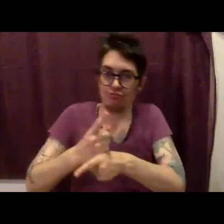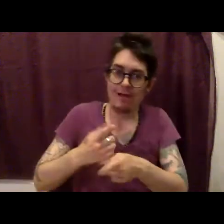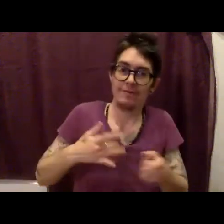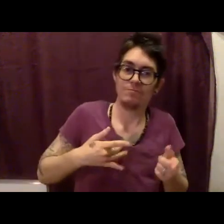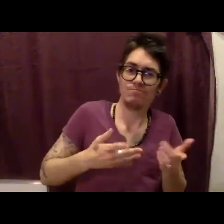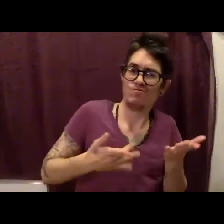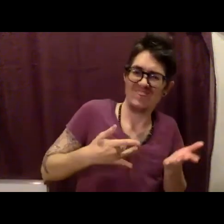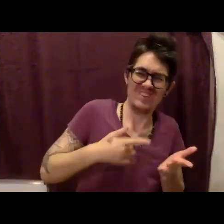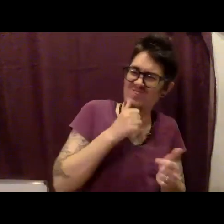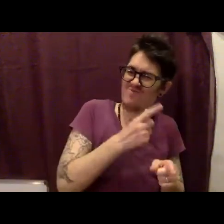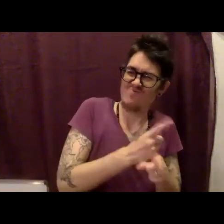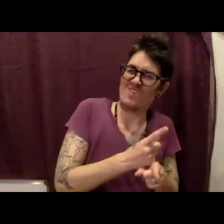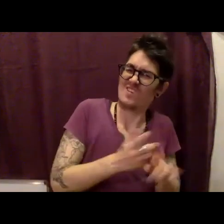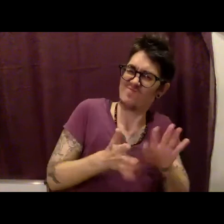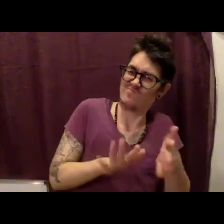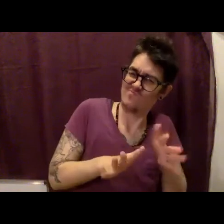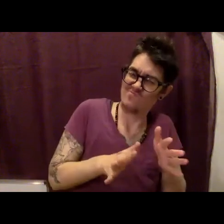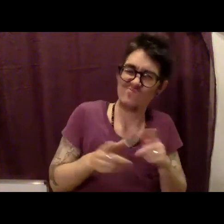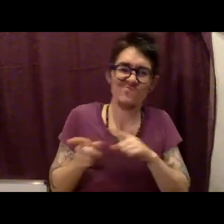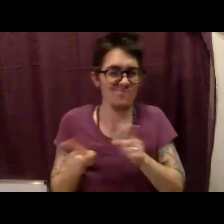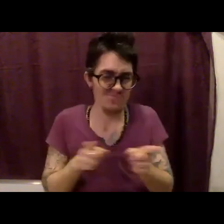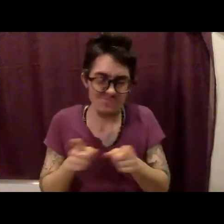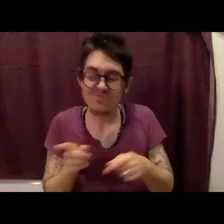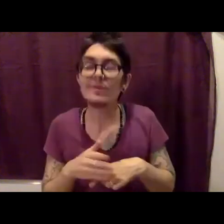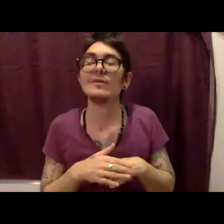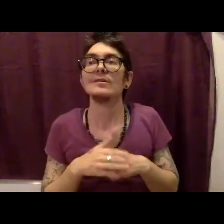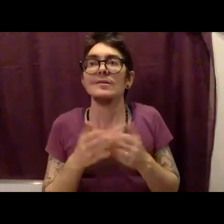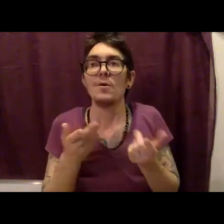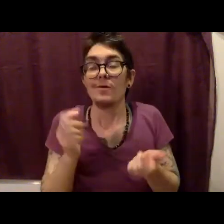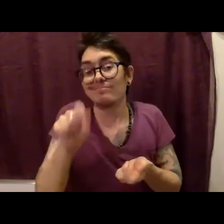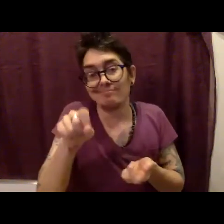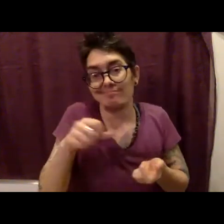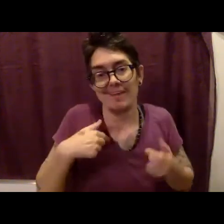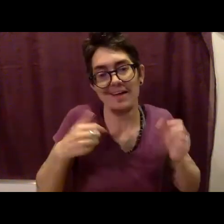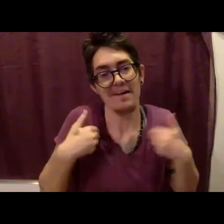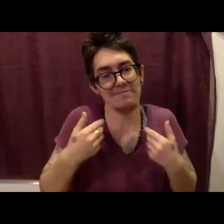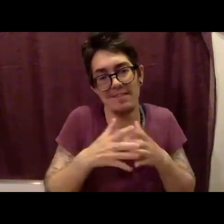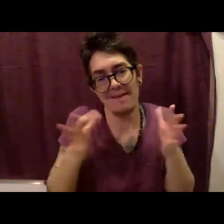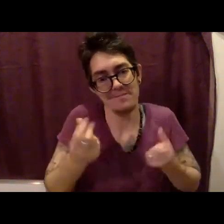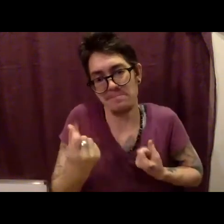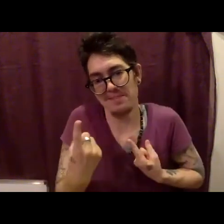And so I was able to notice what really felt right and what didn't feel right. And so,